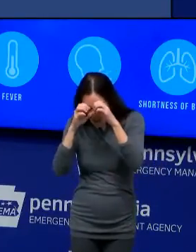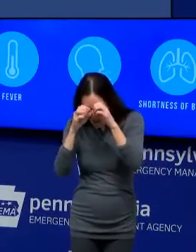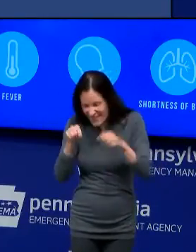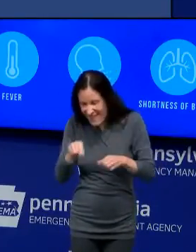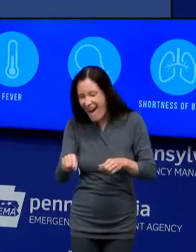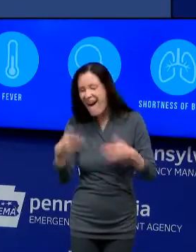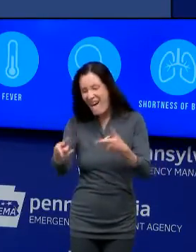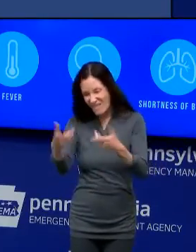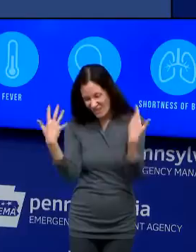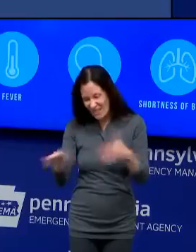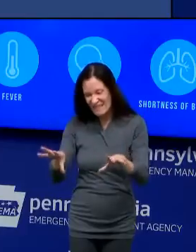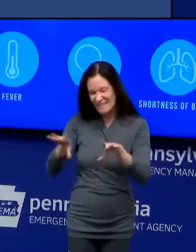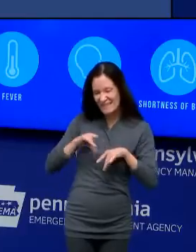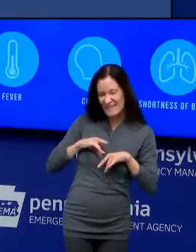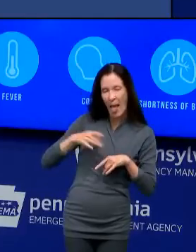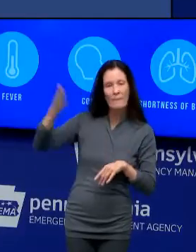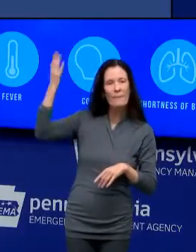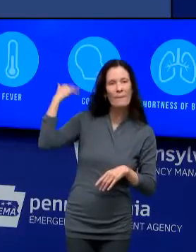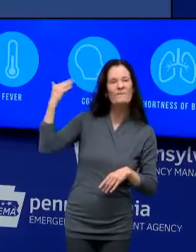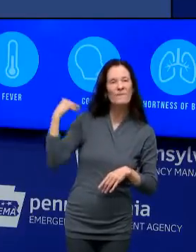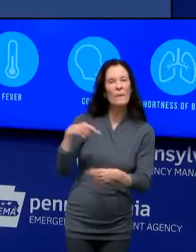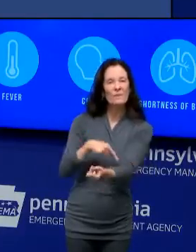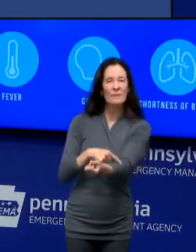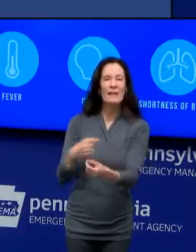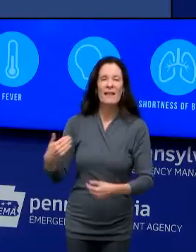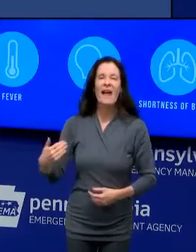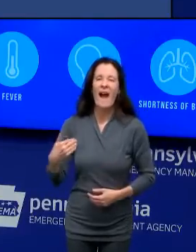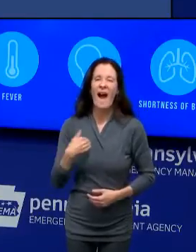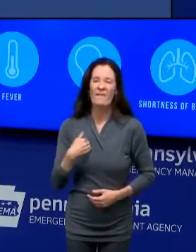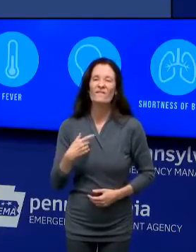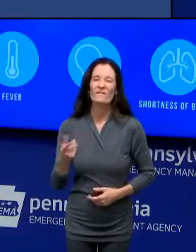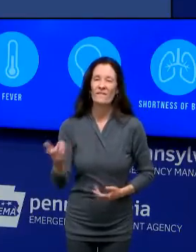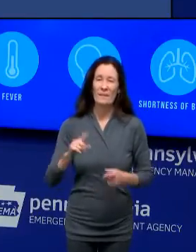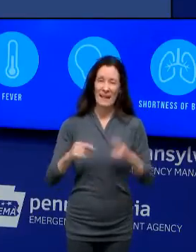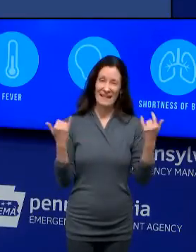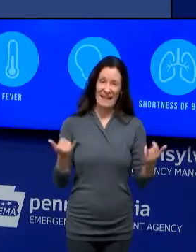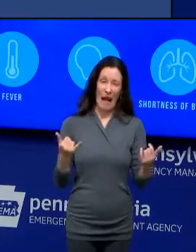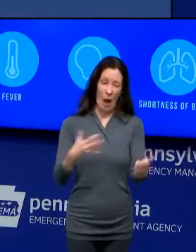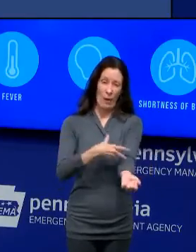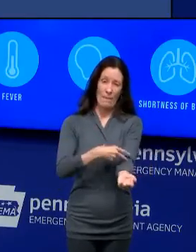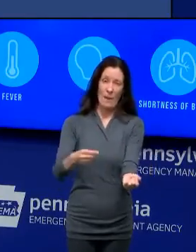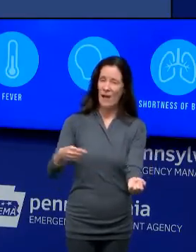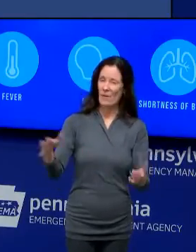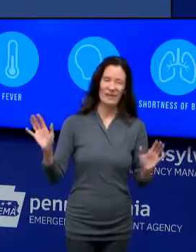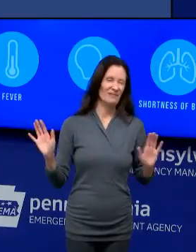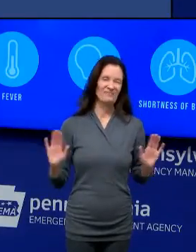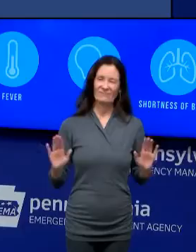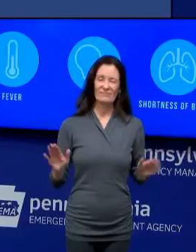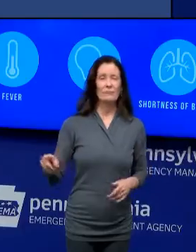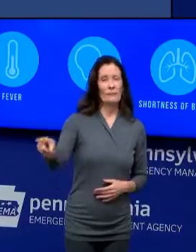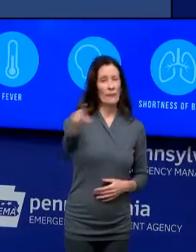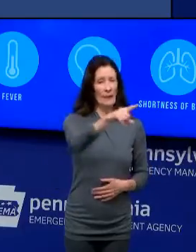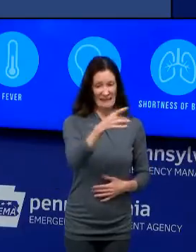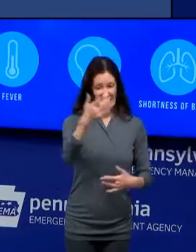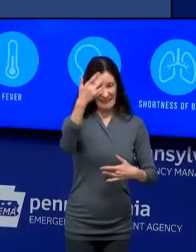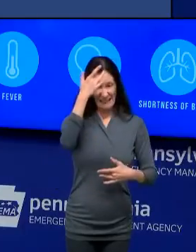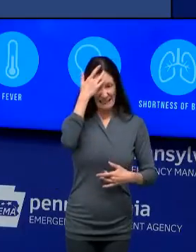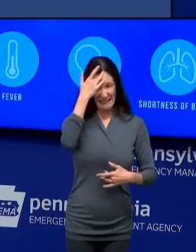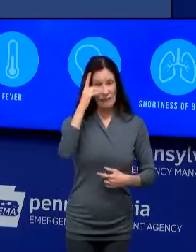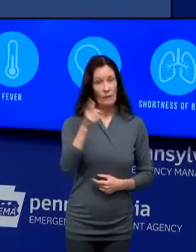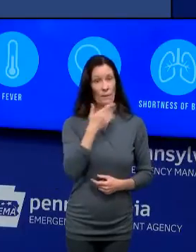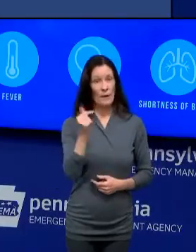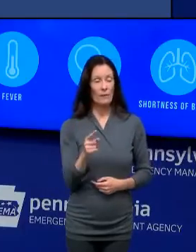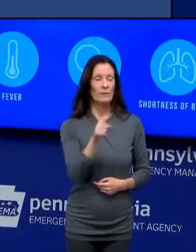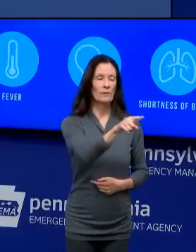make a diagnosis. To make a diagnosis that someone has COVID-19, we're using the viral test from nasal